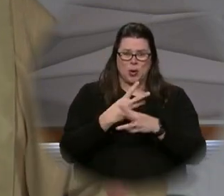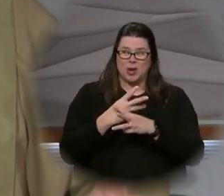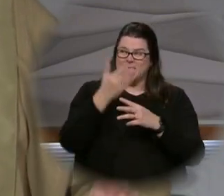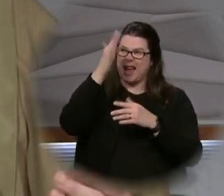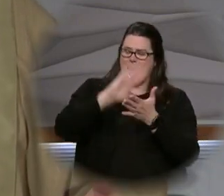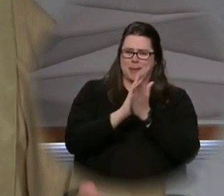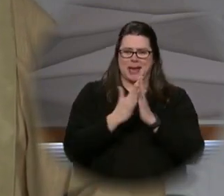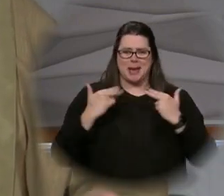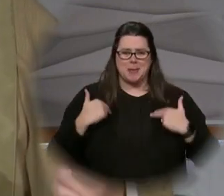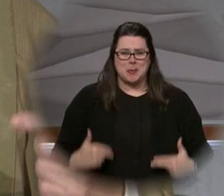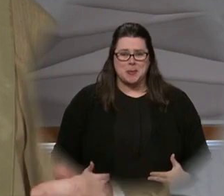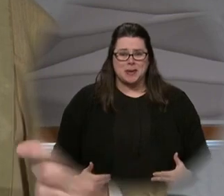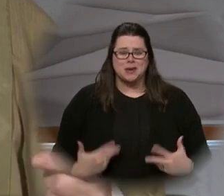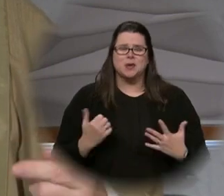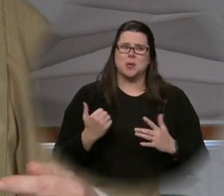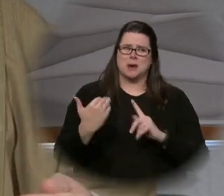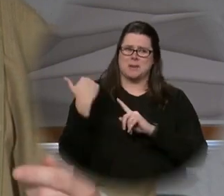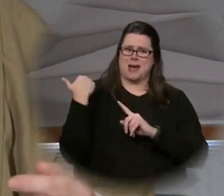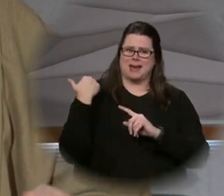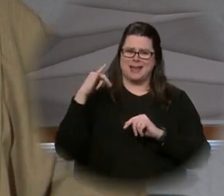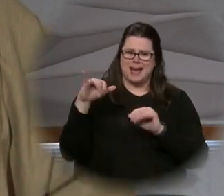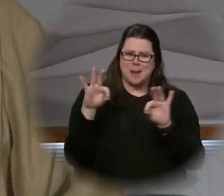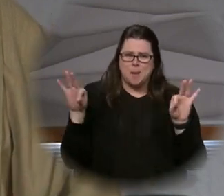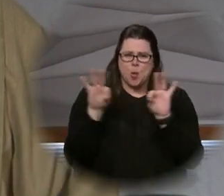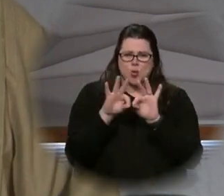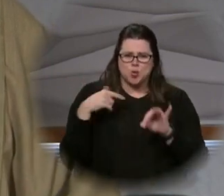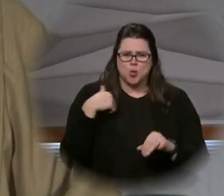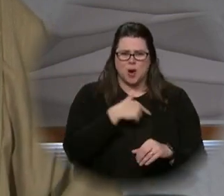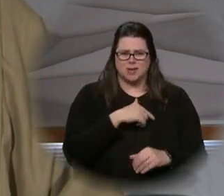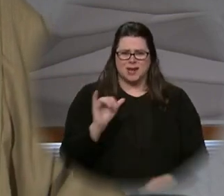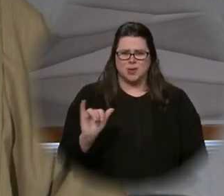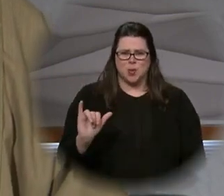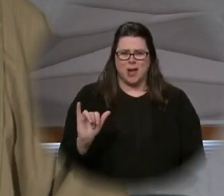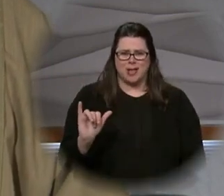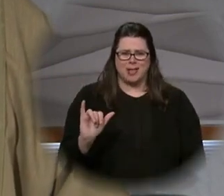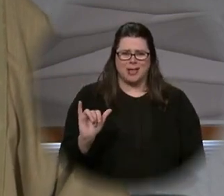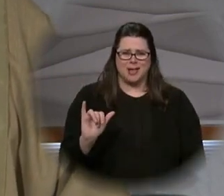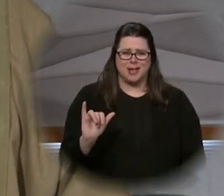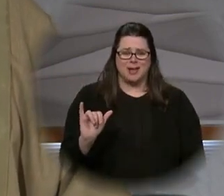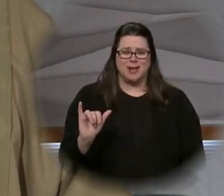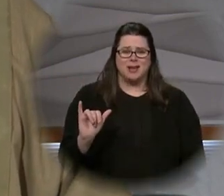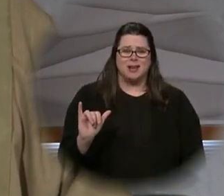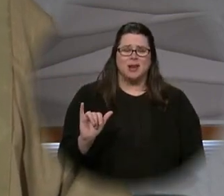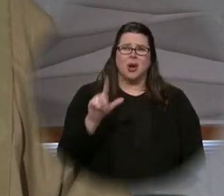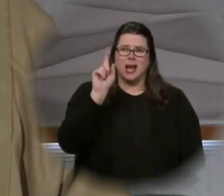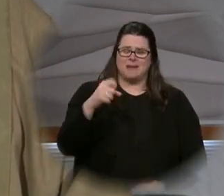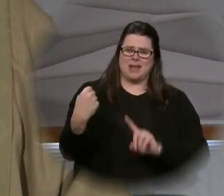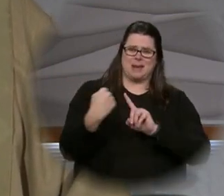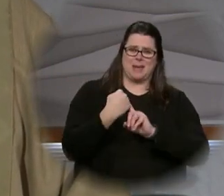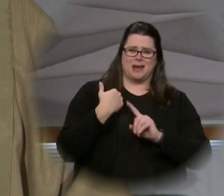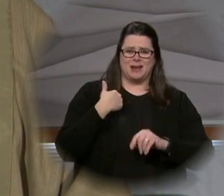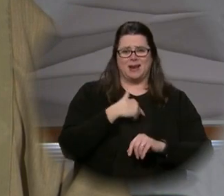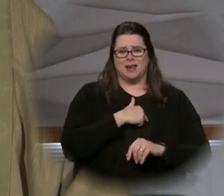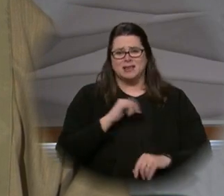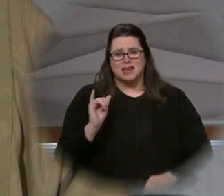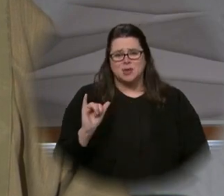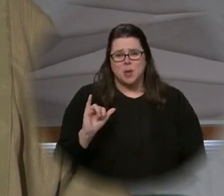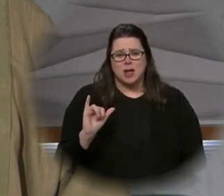so today we're reminded that these things are important to us as well. They have an impact on us as